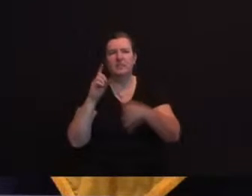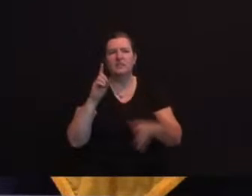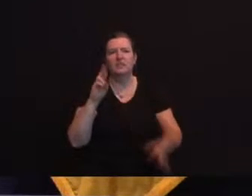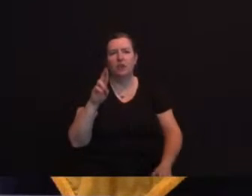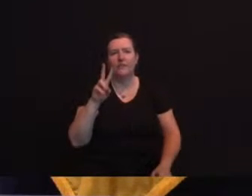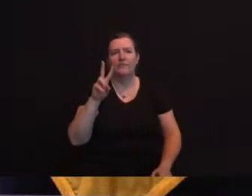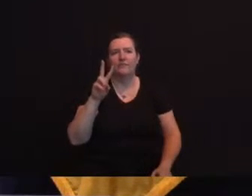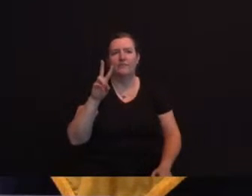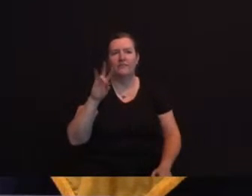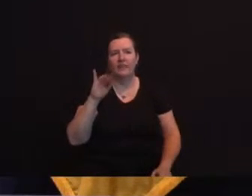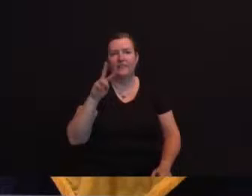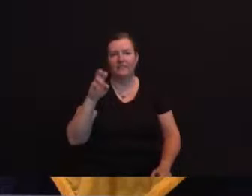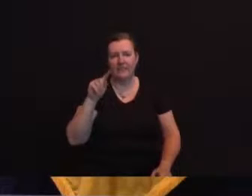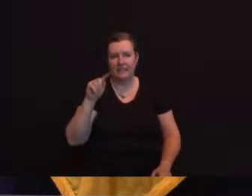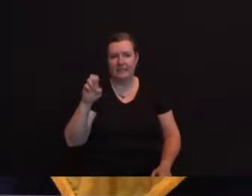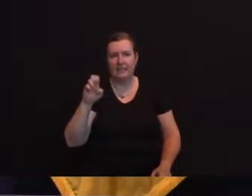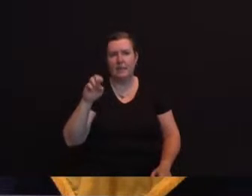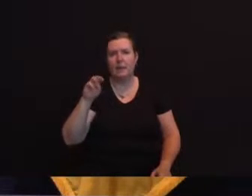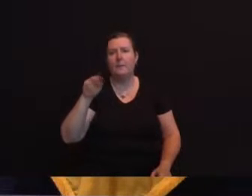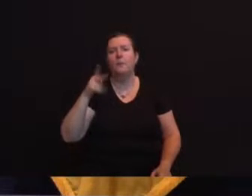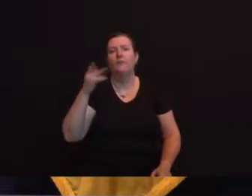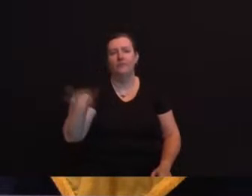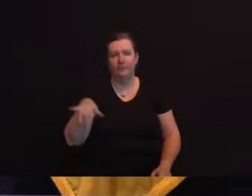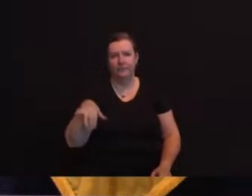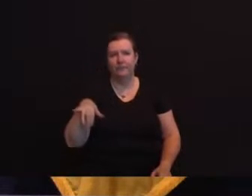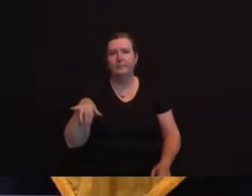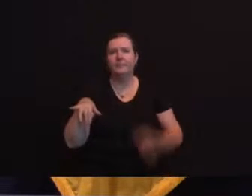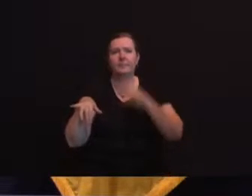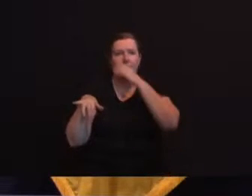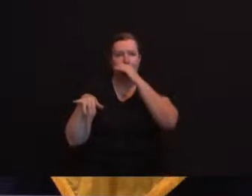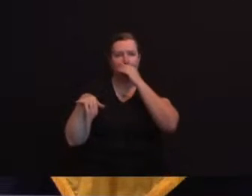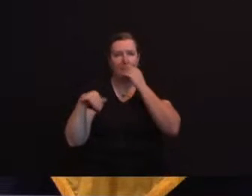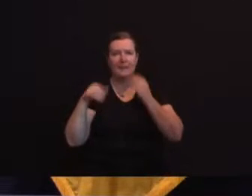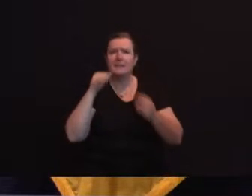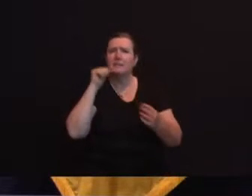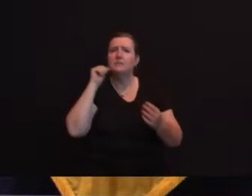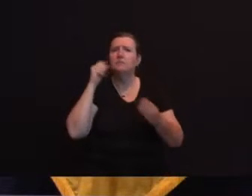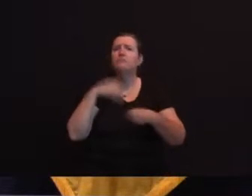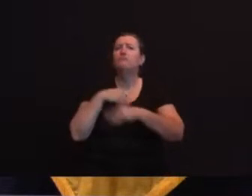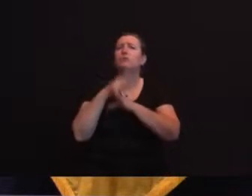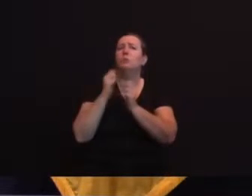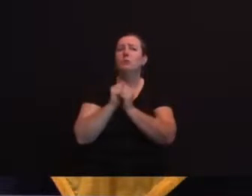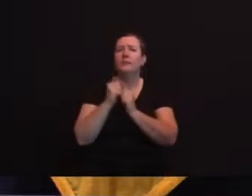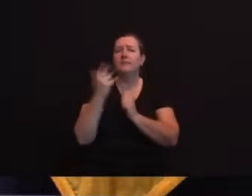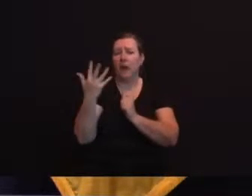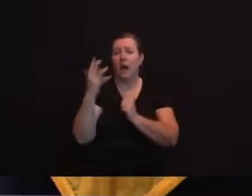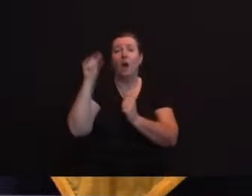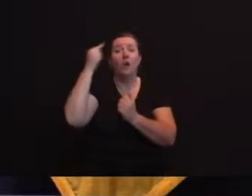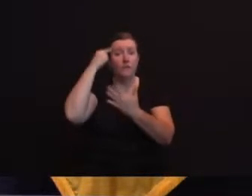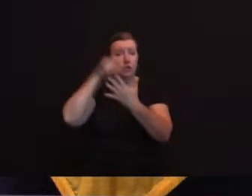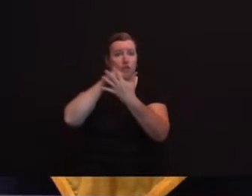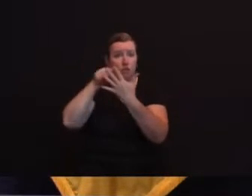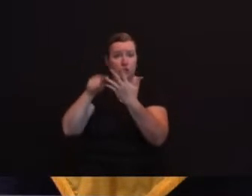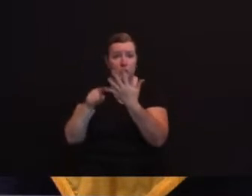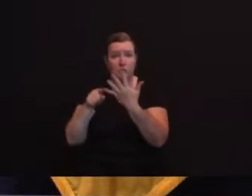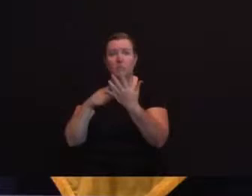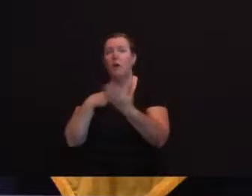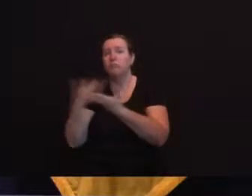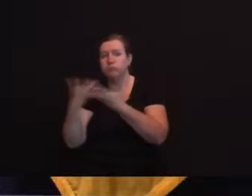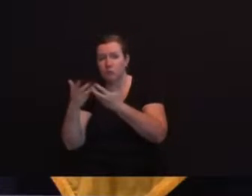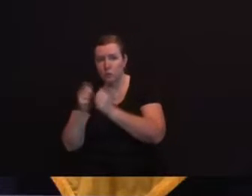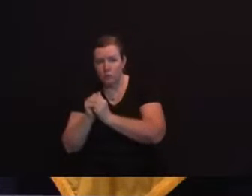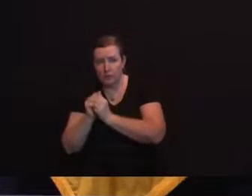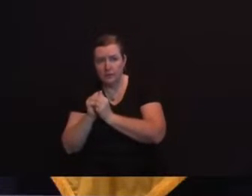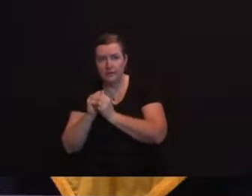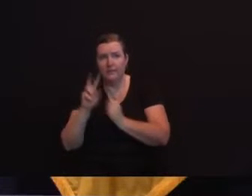the Zoom call with the 5 regional governors yesterday, I had a significant conversation and then a lot of back and forth with Vivek, going through